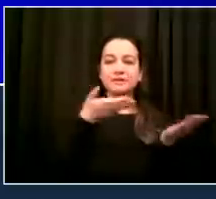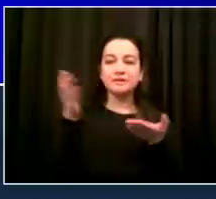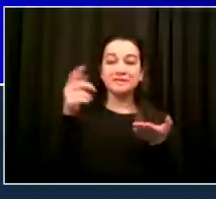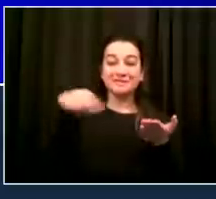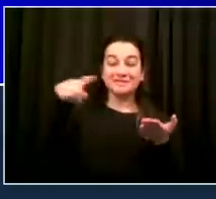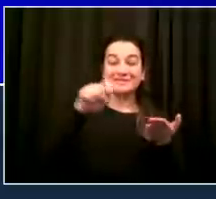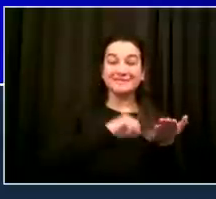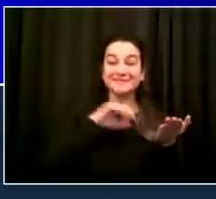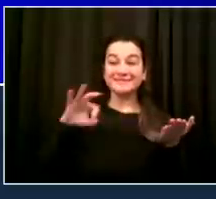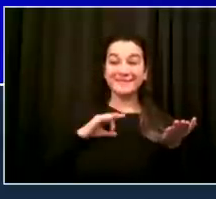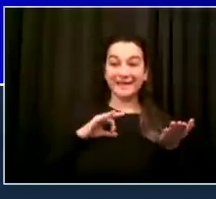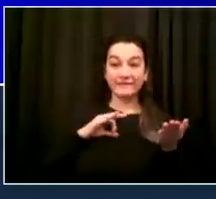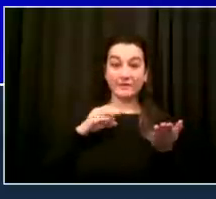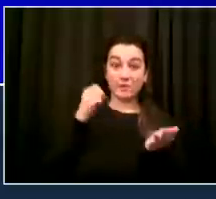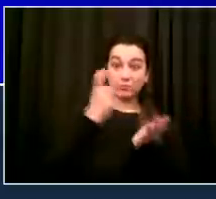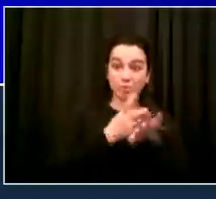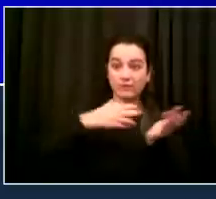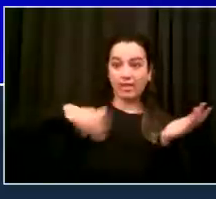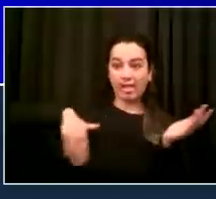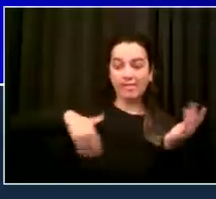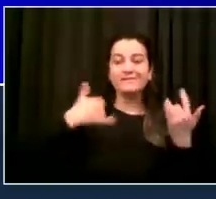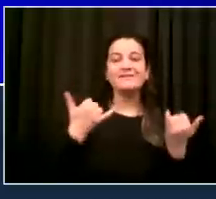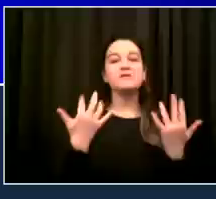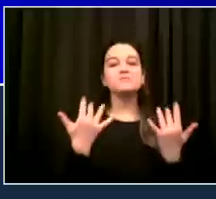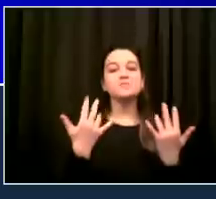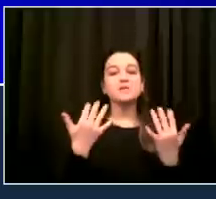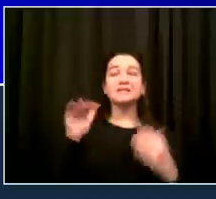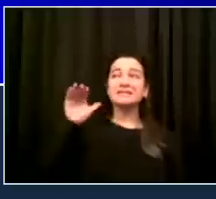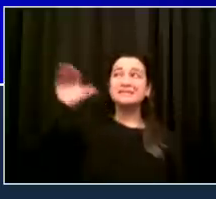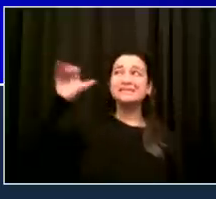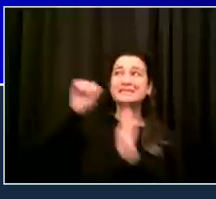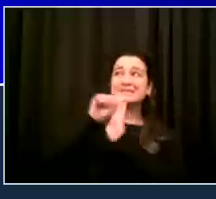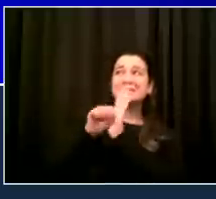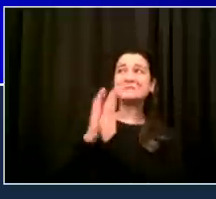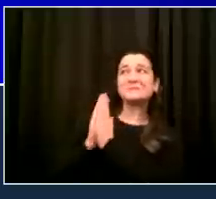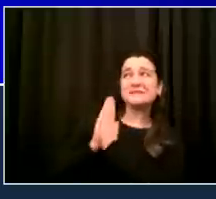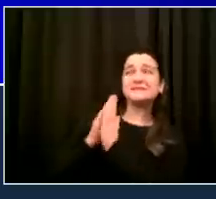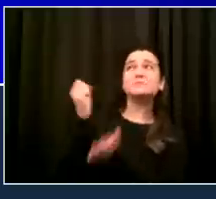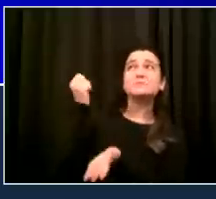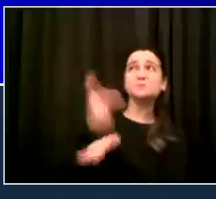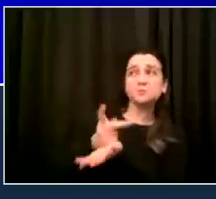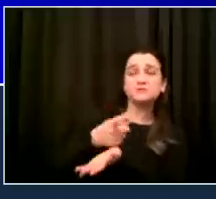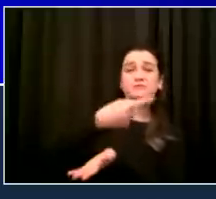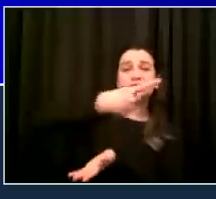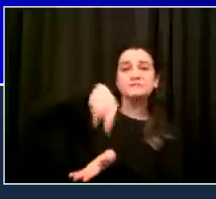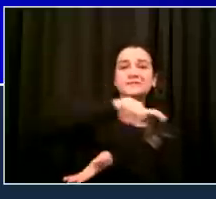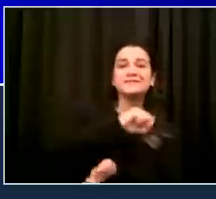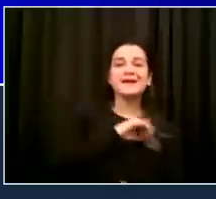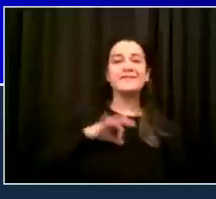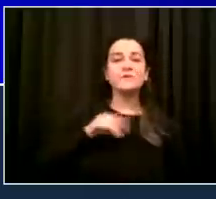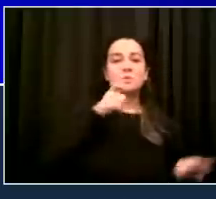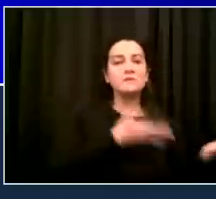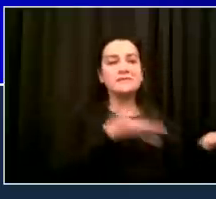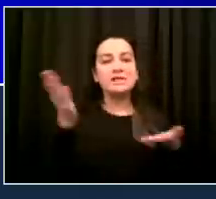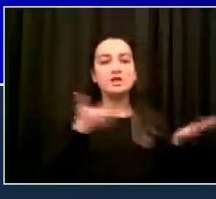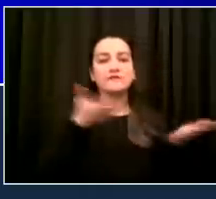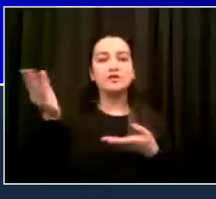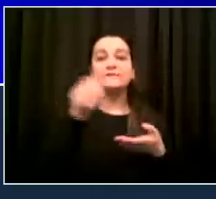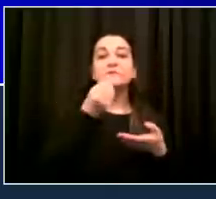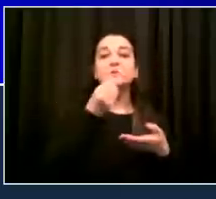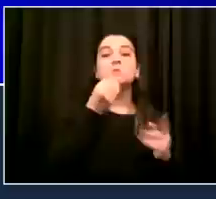bodega workers, and keep everyone safe. So that's just a quick update, but now I have some really exciting news. It